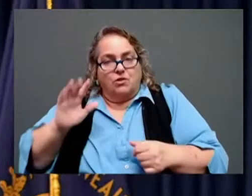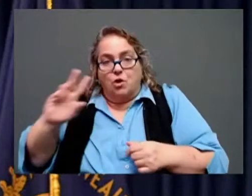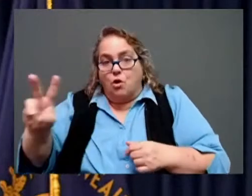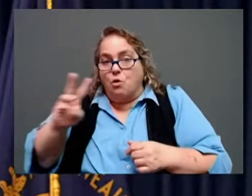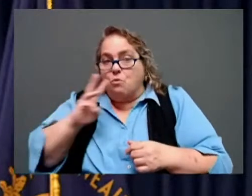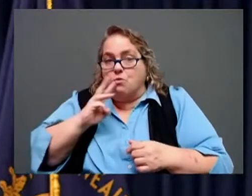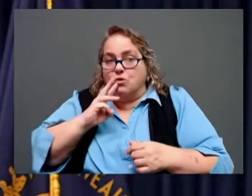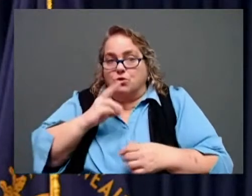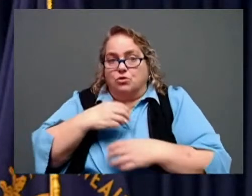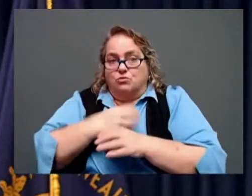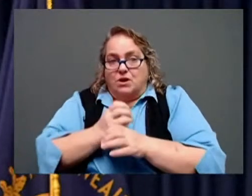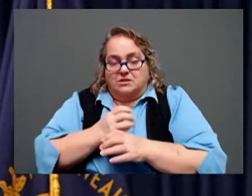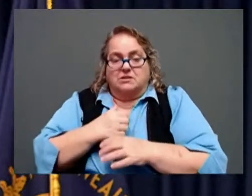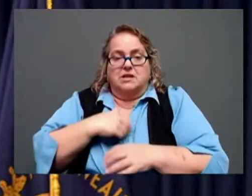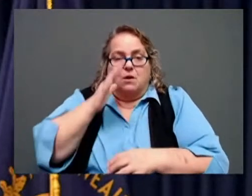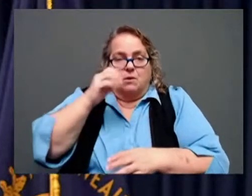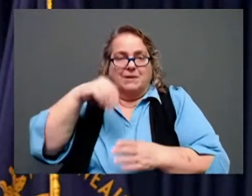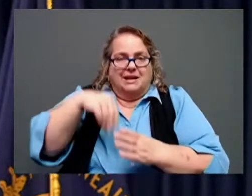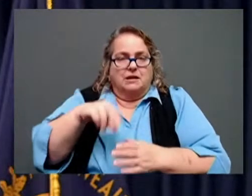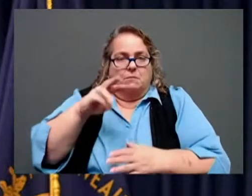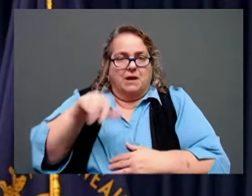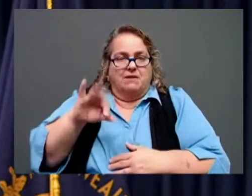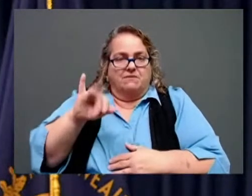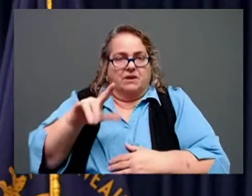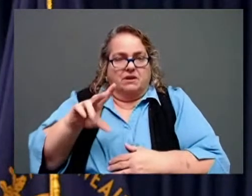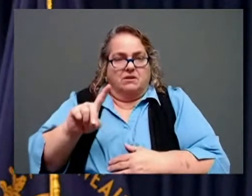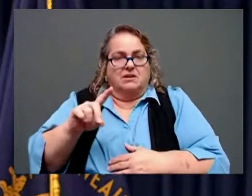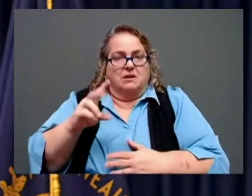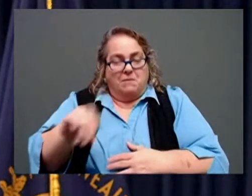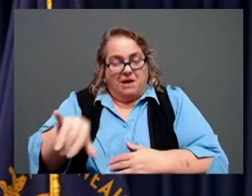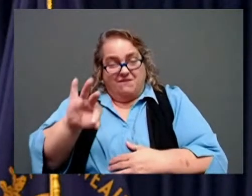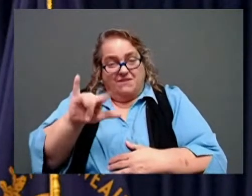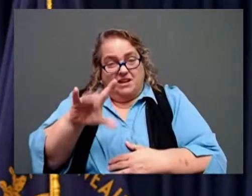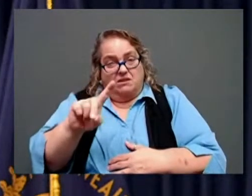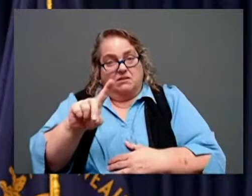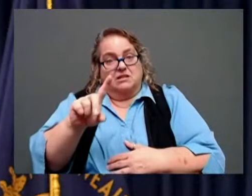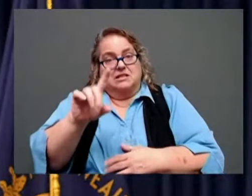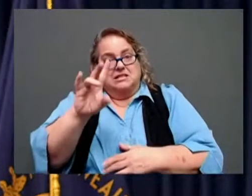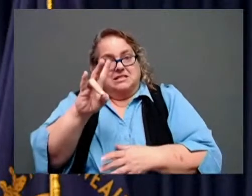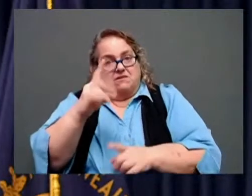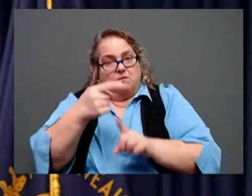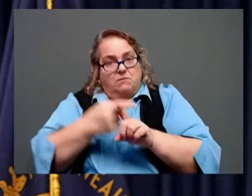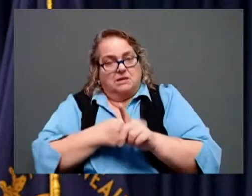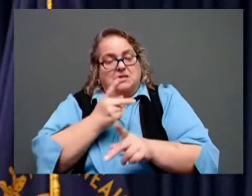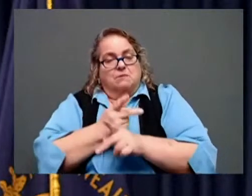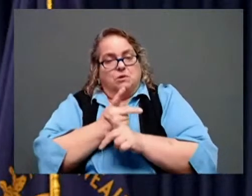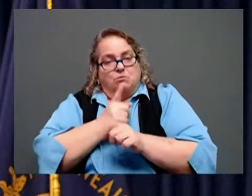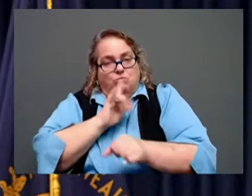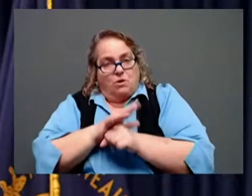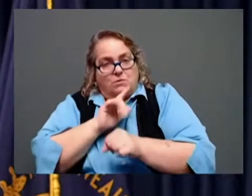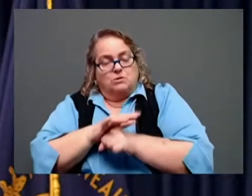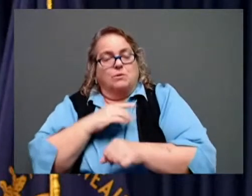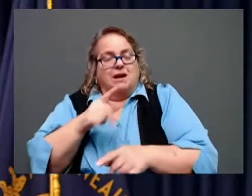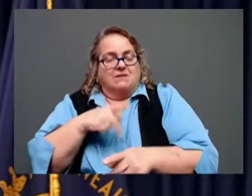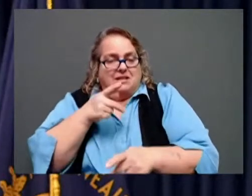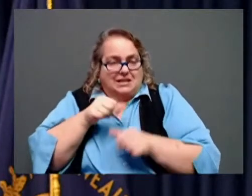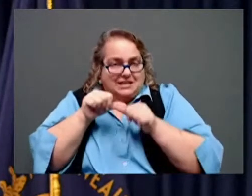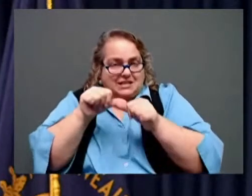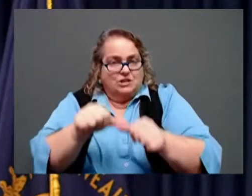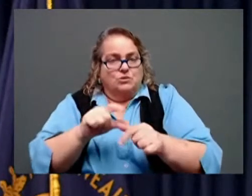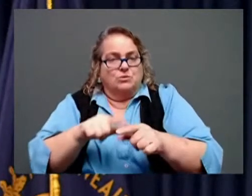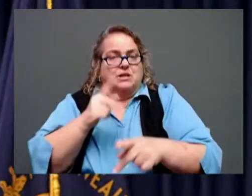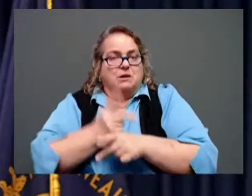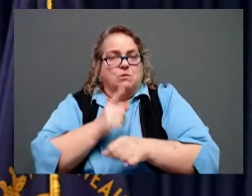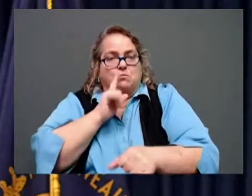Mayfield. 7 months. 7 months of keeping promises, and we're going to continue to keep promises to the people of that